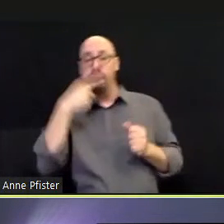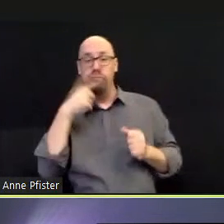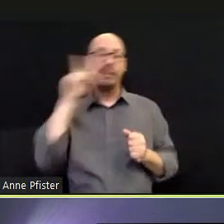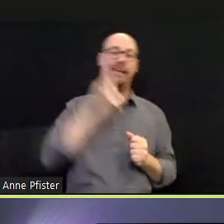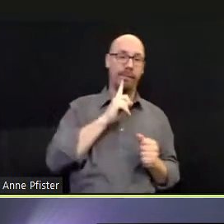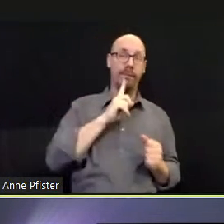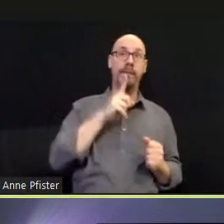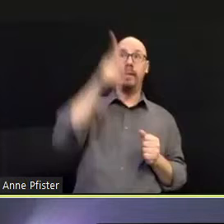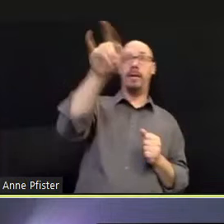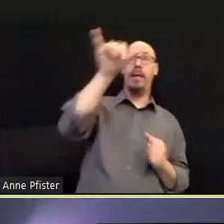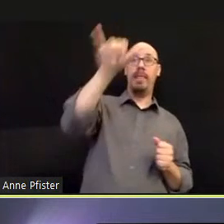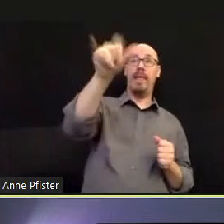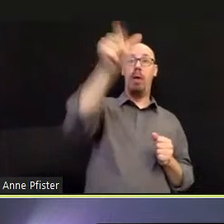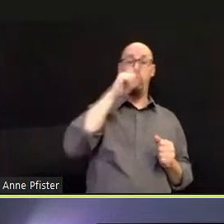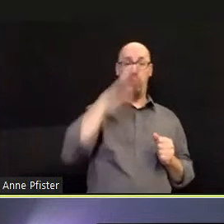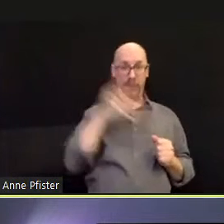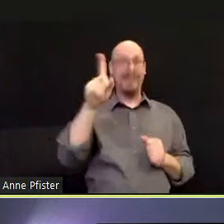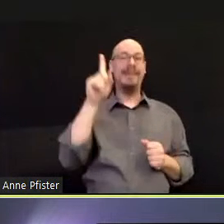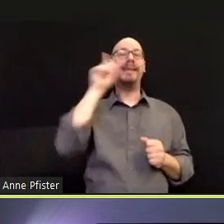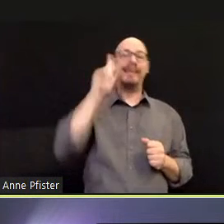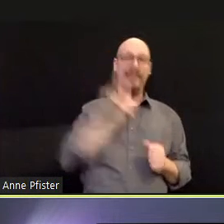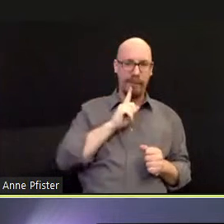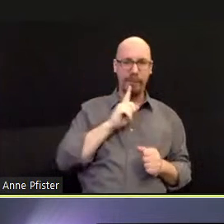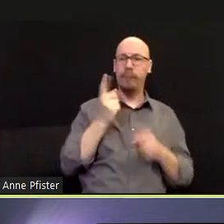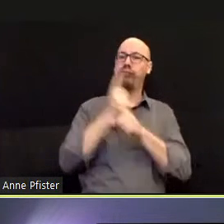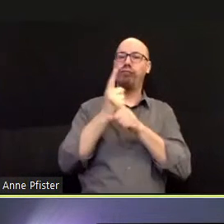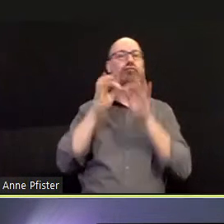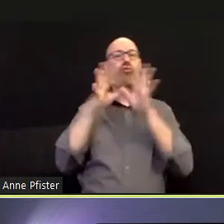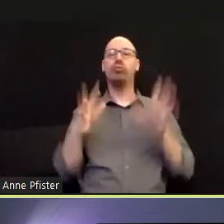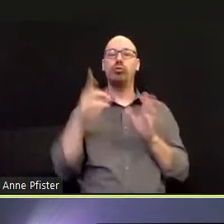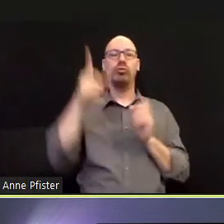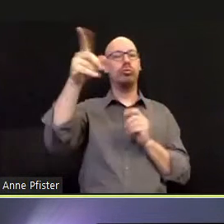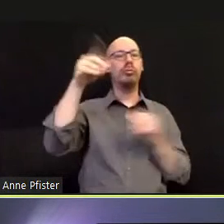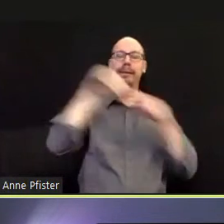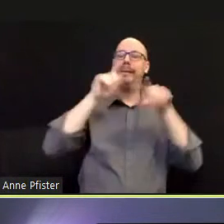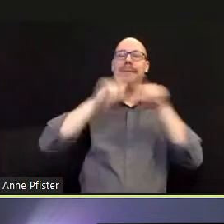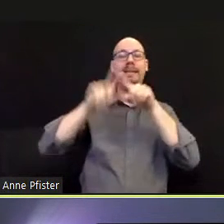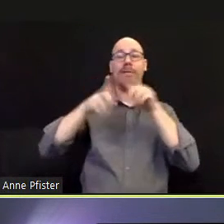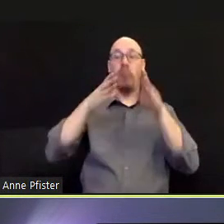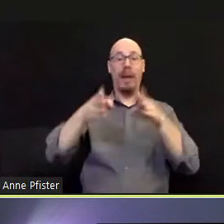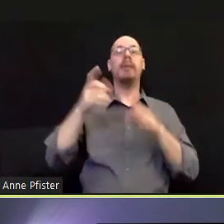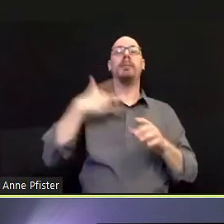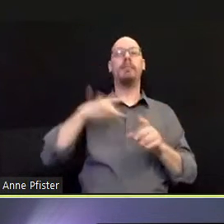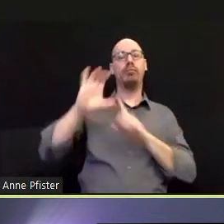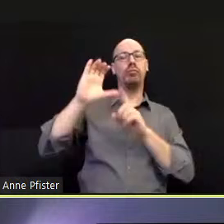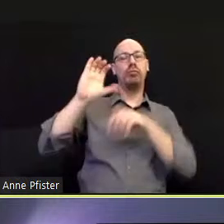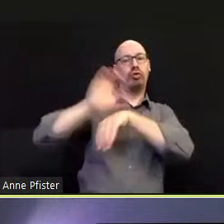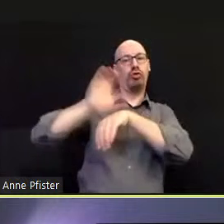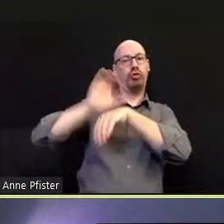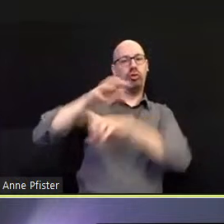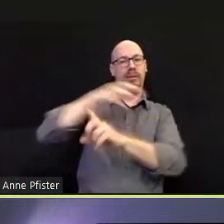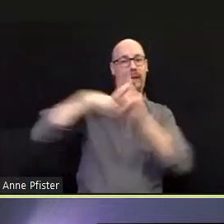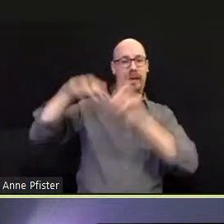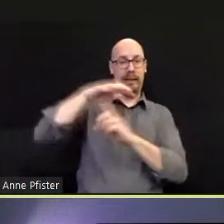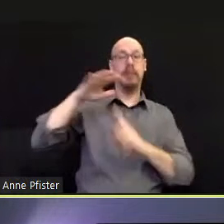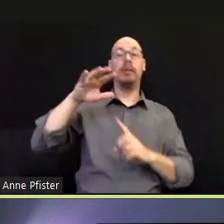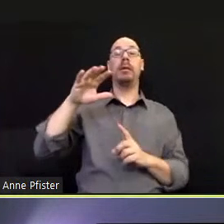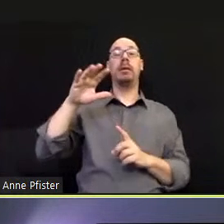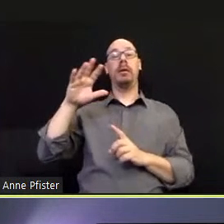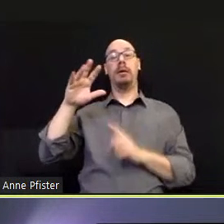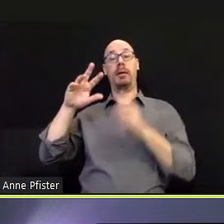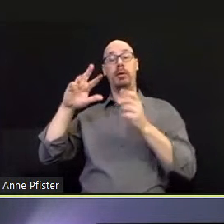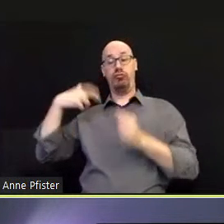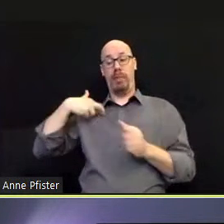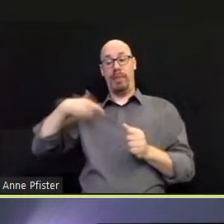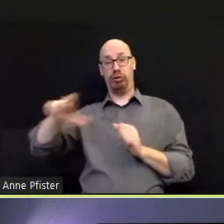is a deaf lay interpreter in different ways in church settings in which religious identity